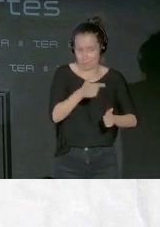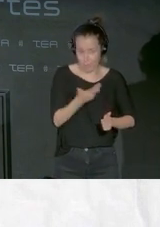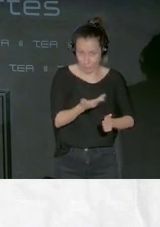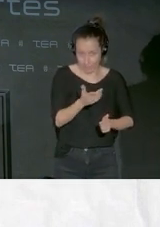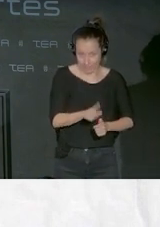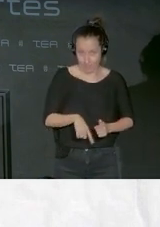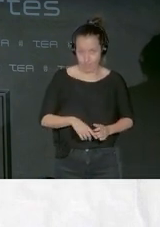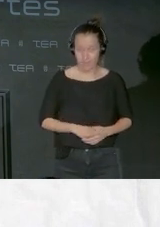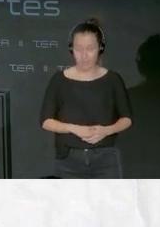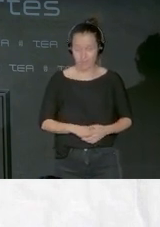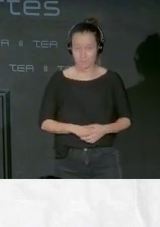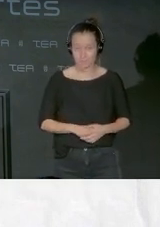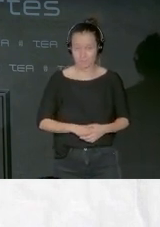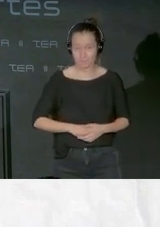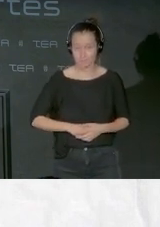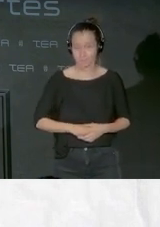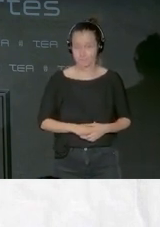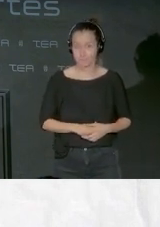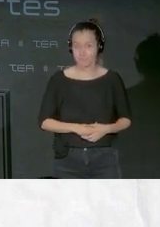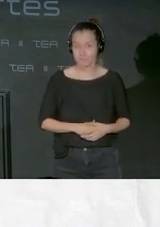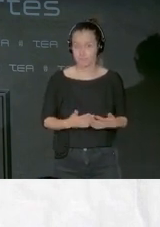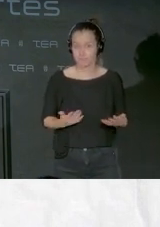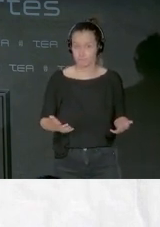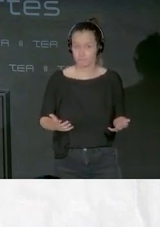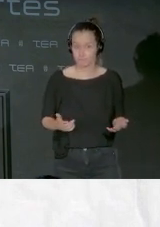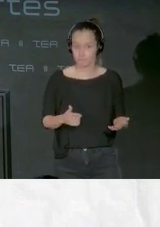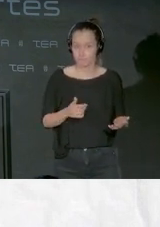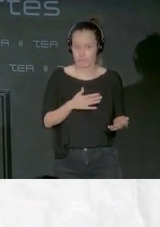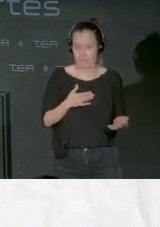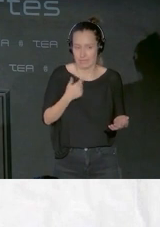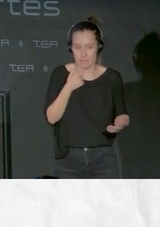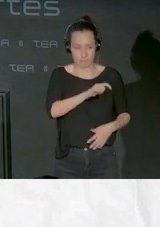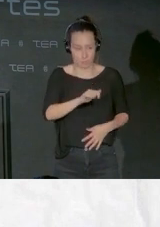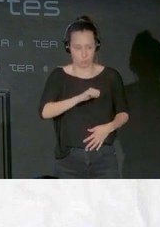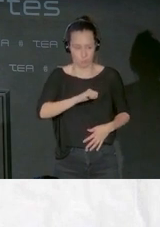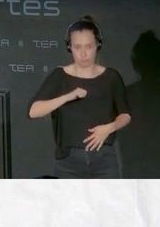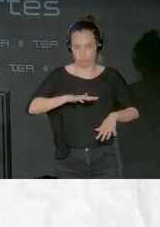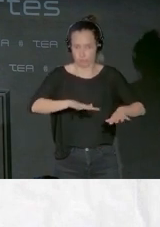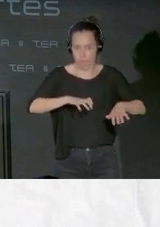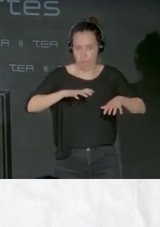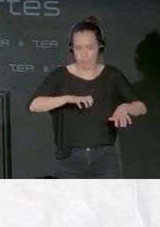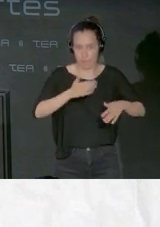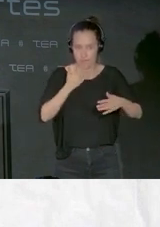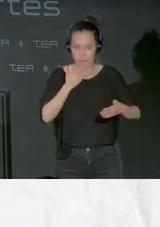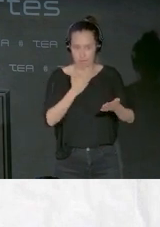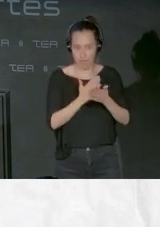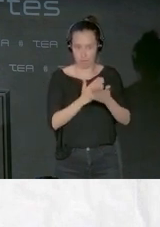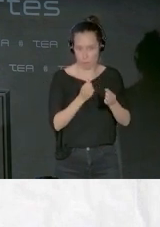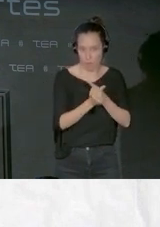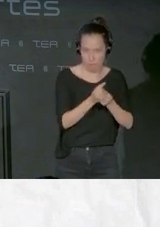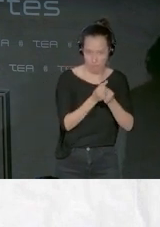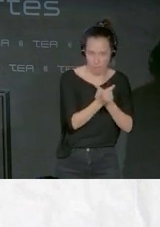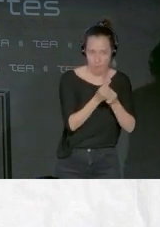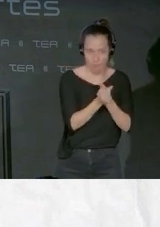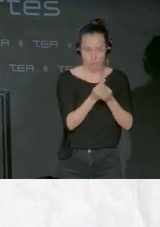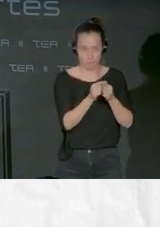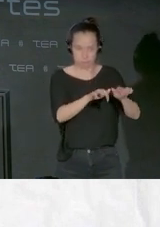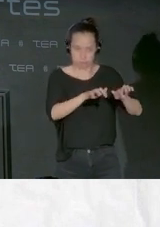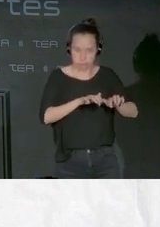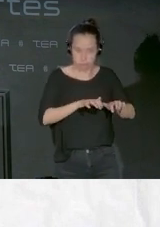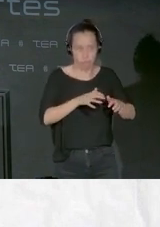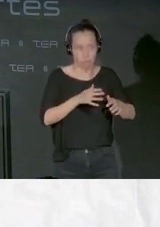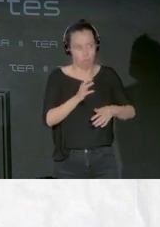online learning, and particularly in the last couple of years, that online learning to teach them the basics or the fundamentals of